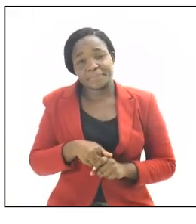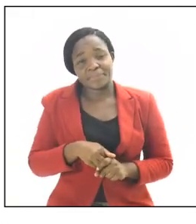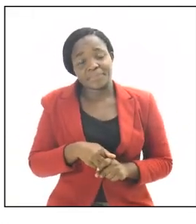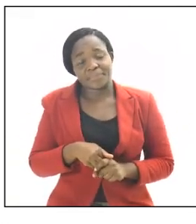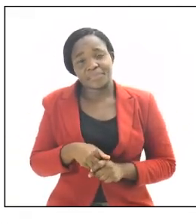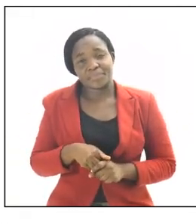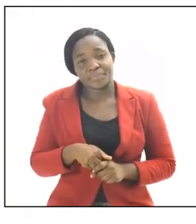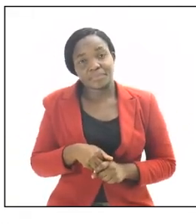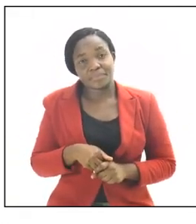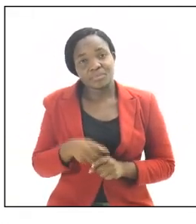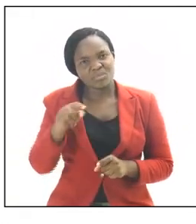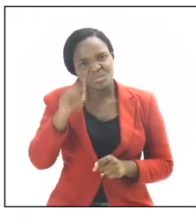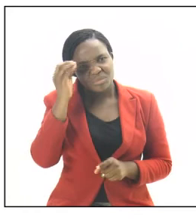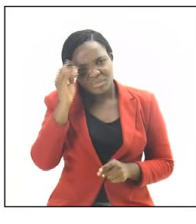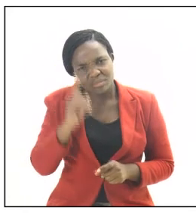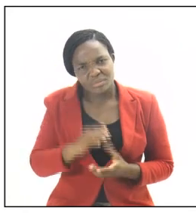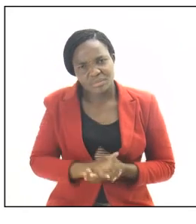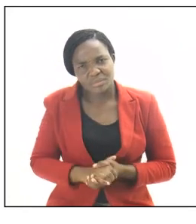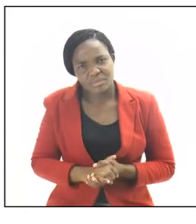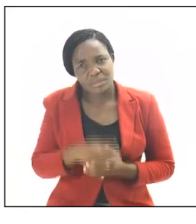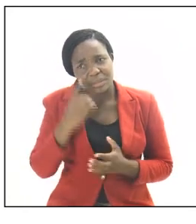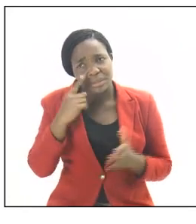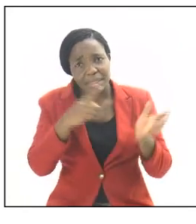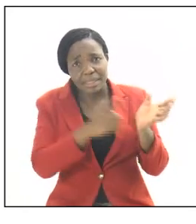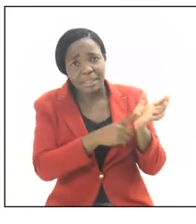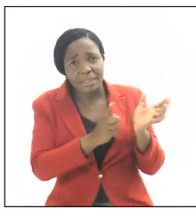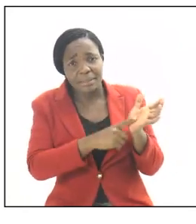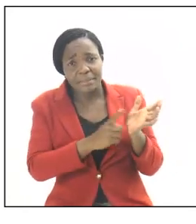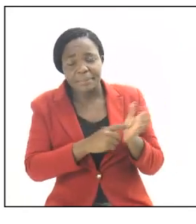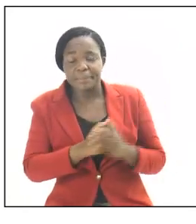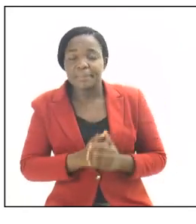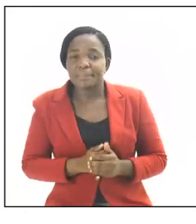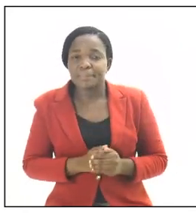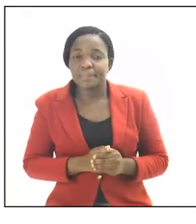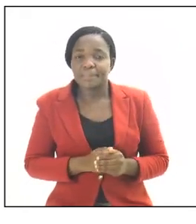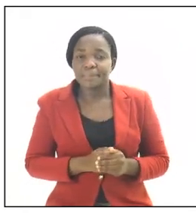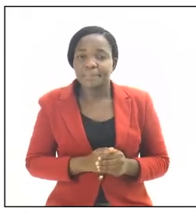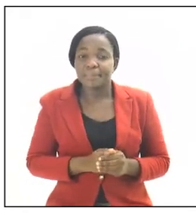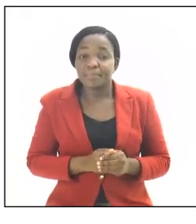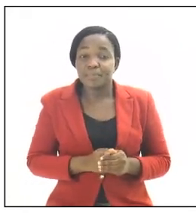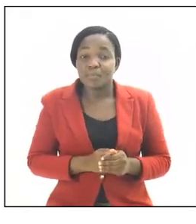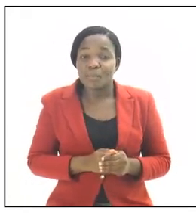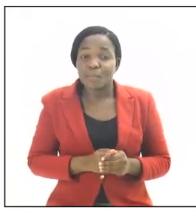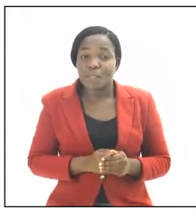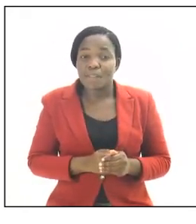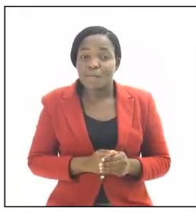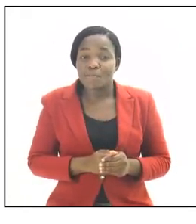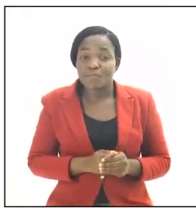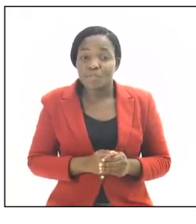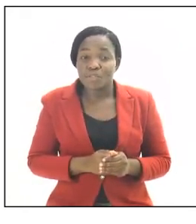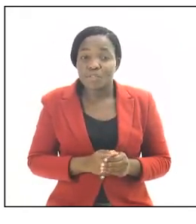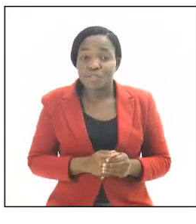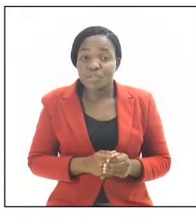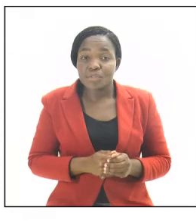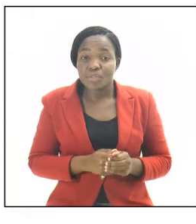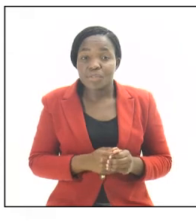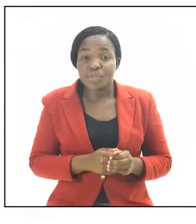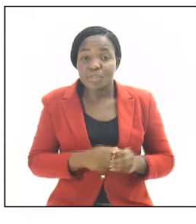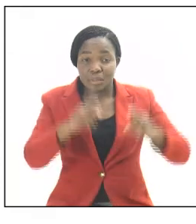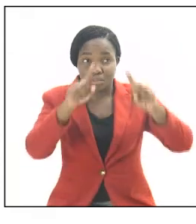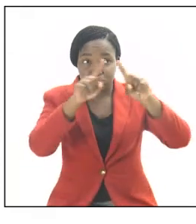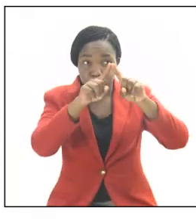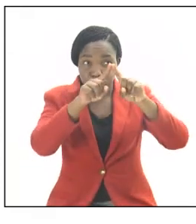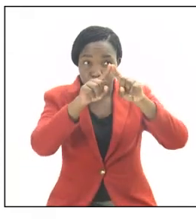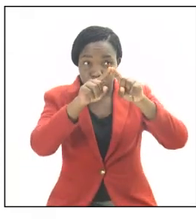You know what, Sally? Look at these circles. Because of the rectangle running horizontally, we think automatically